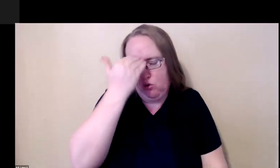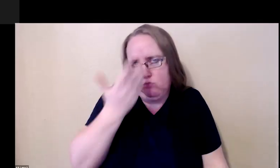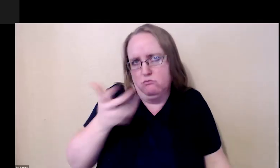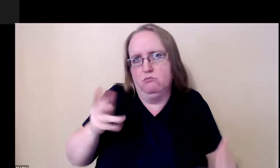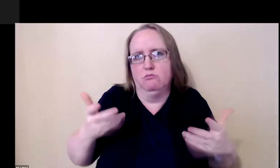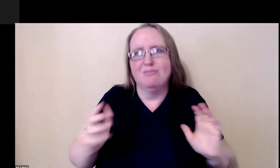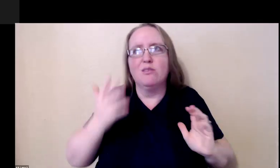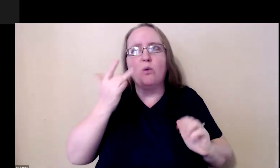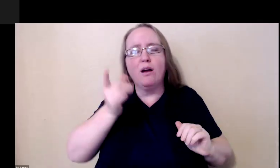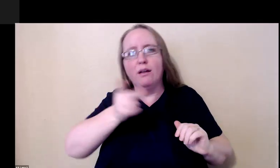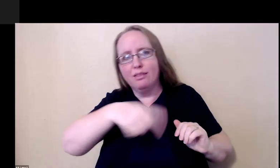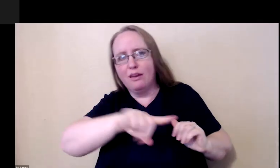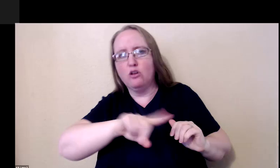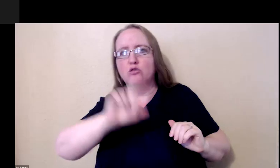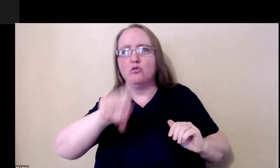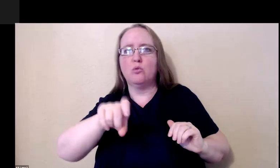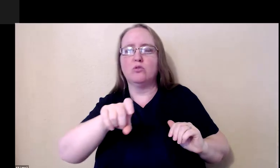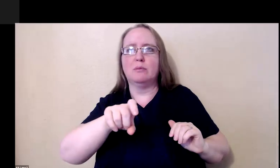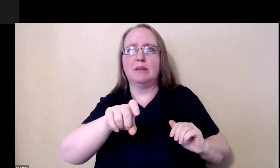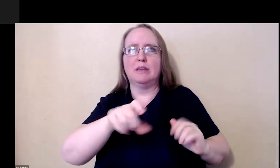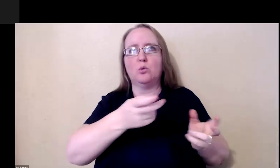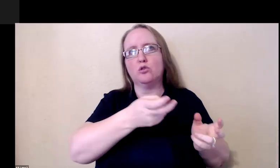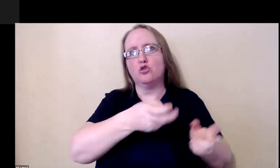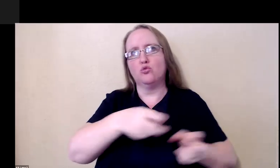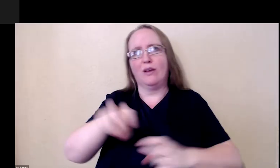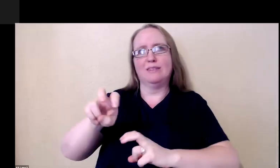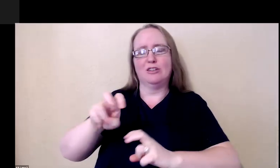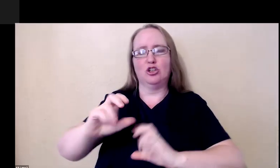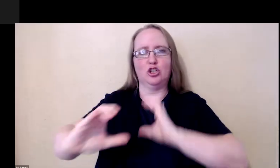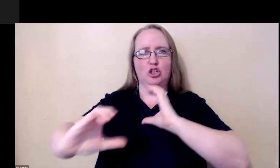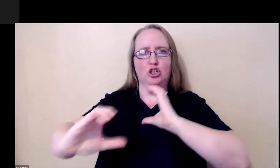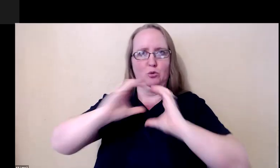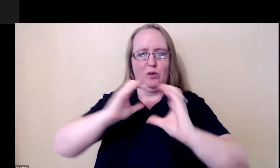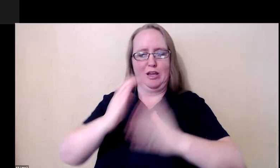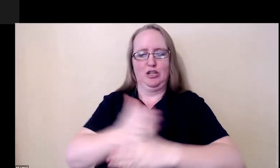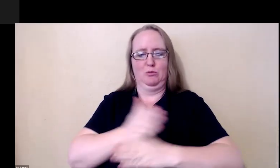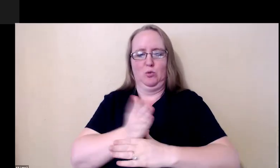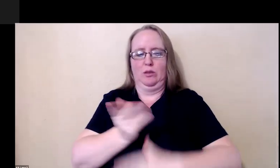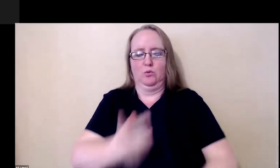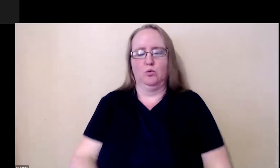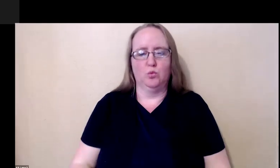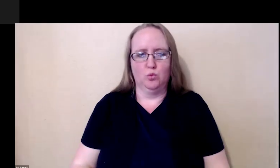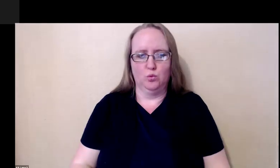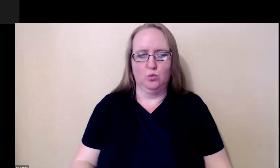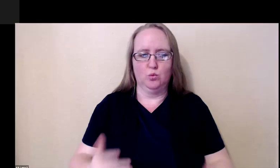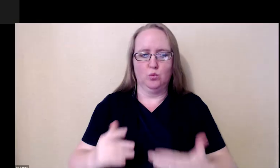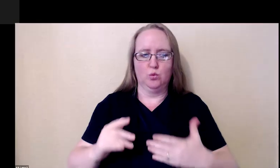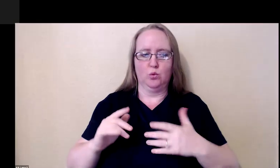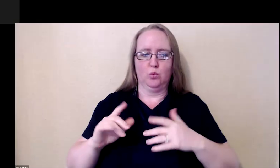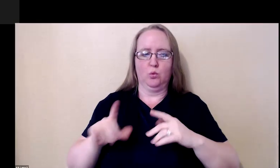because there's supposed to be transition communication between them when it comes